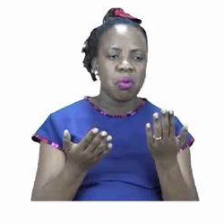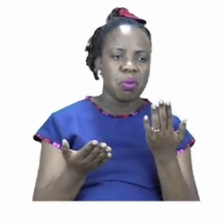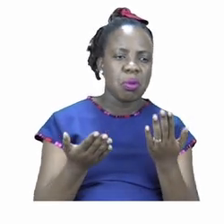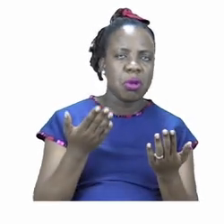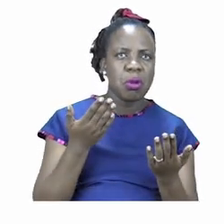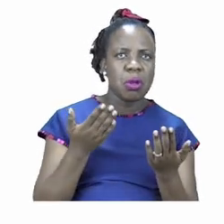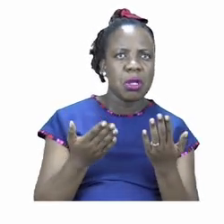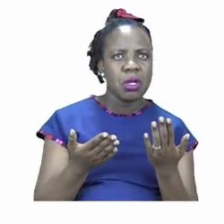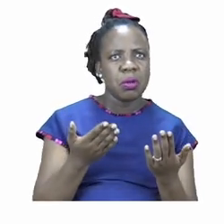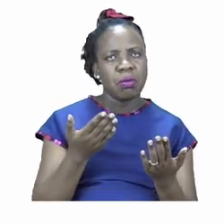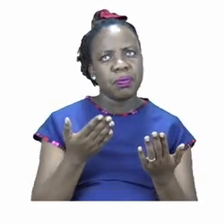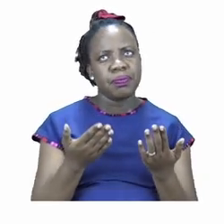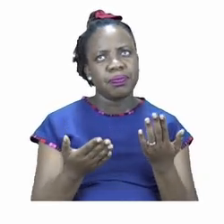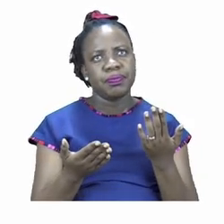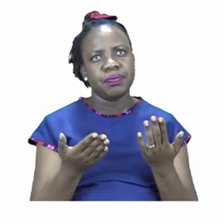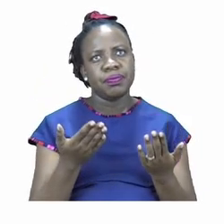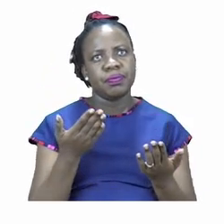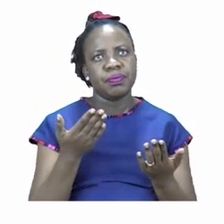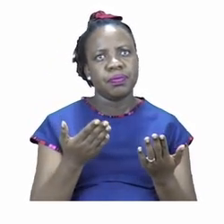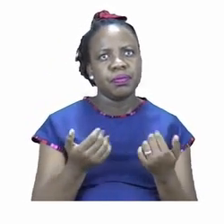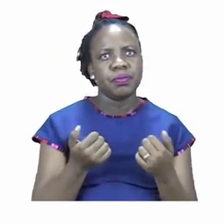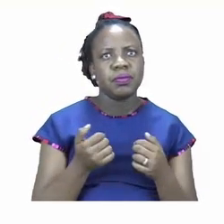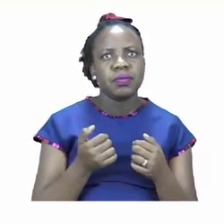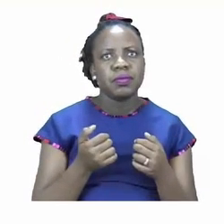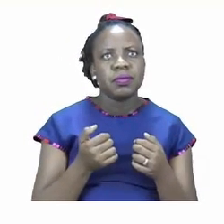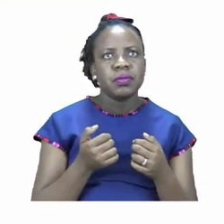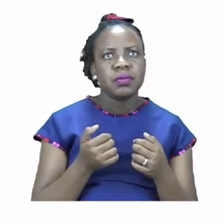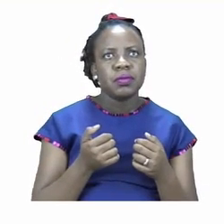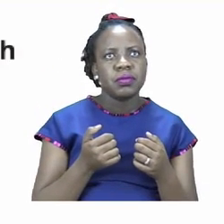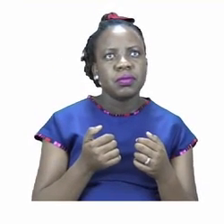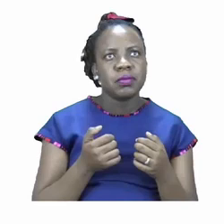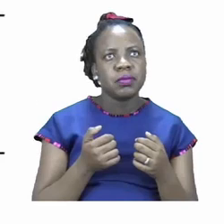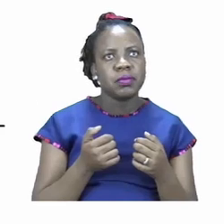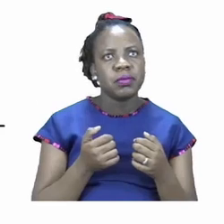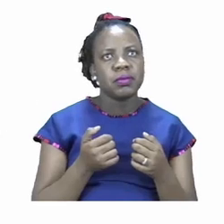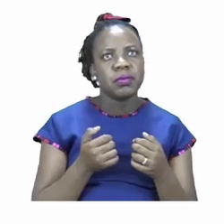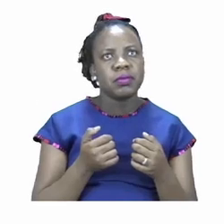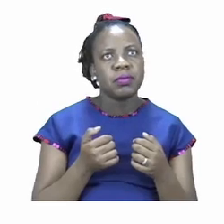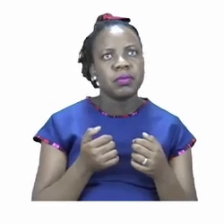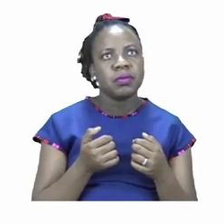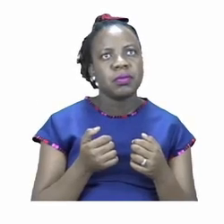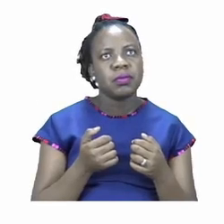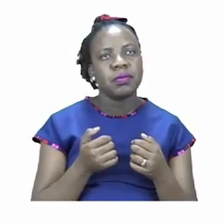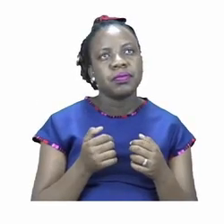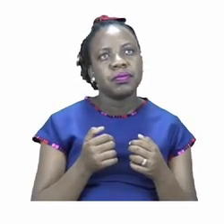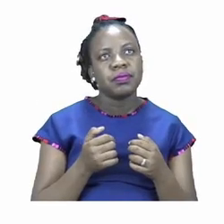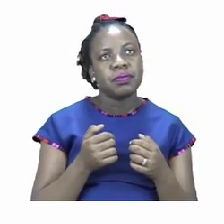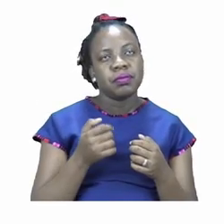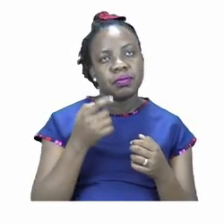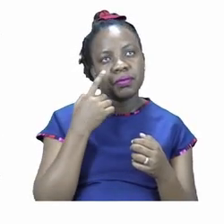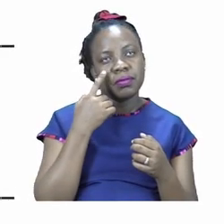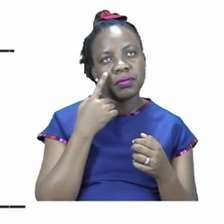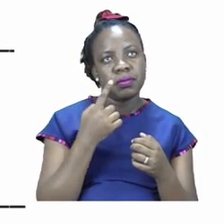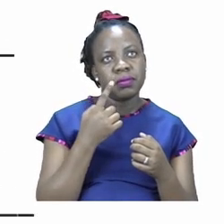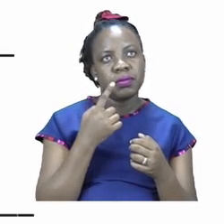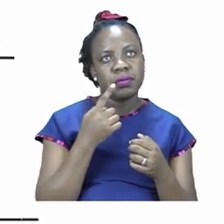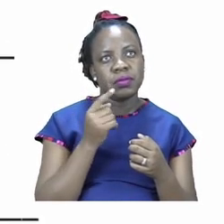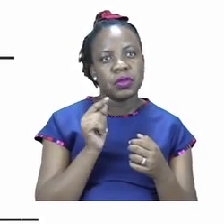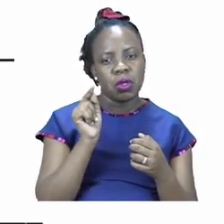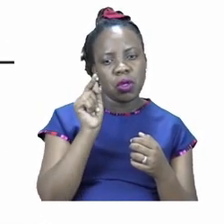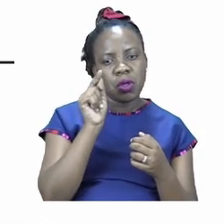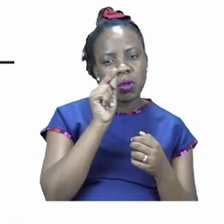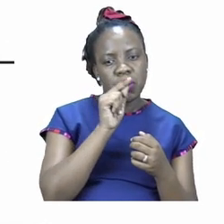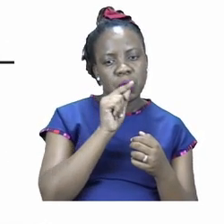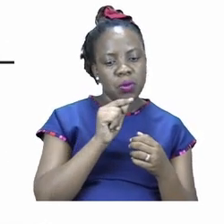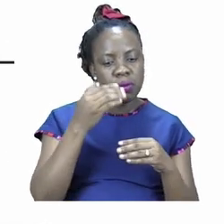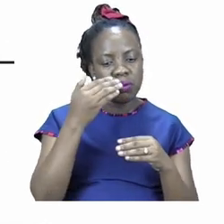3. Number 3, we are going to be using our signs. Now as you can see, there is an oval between